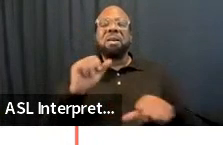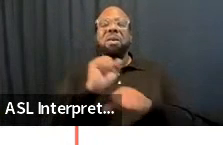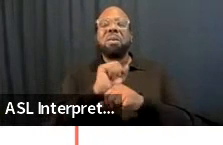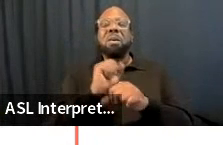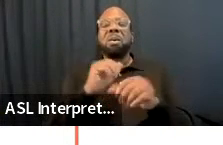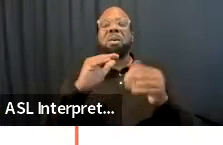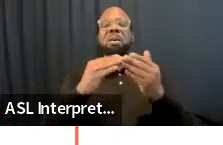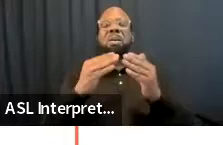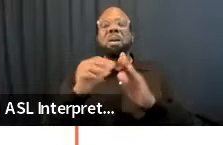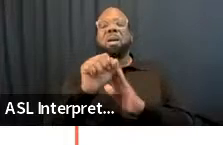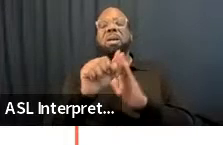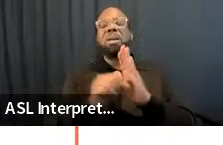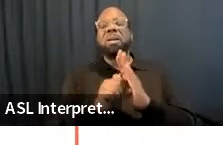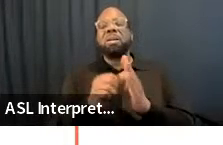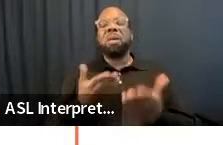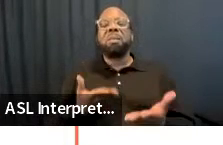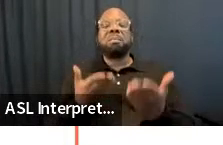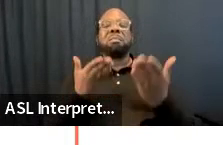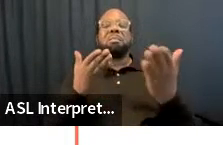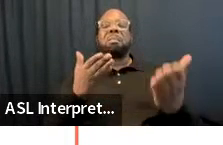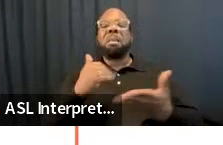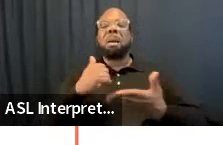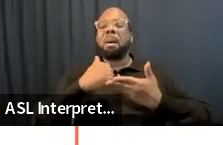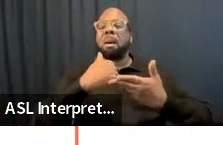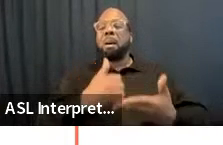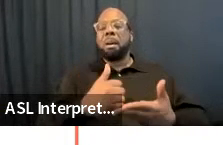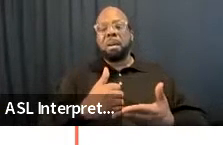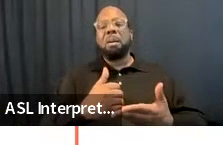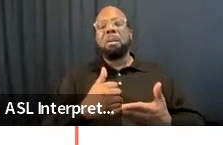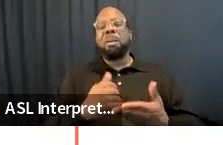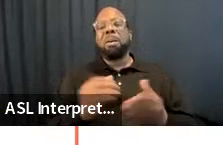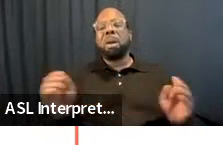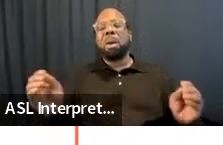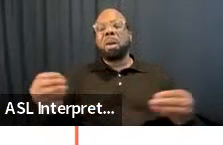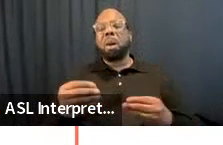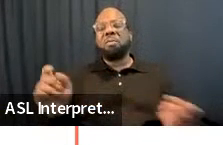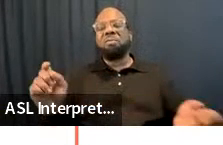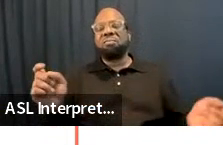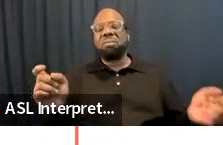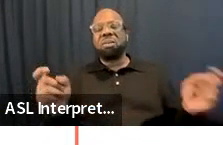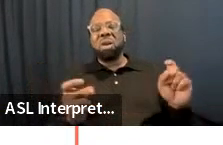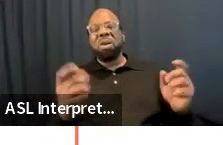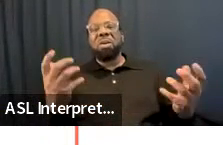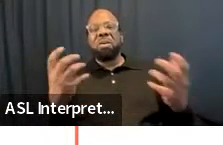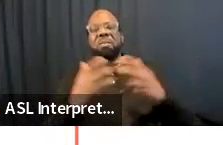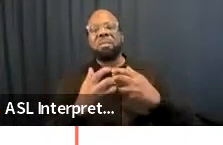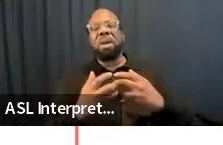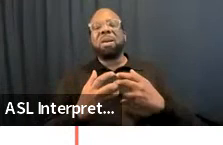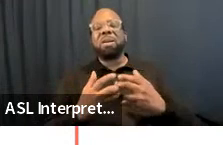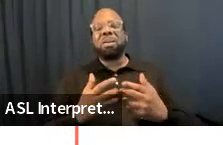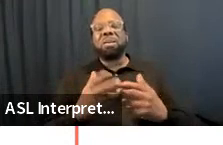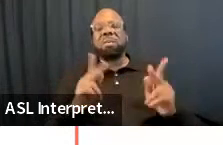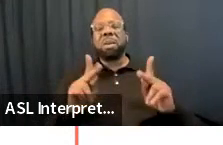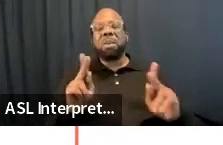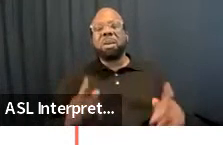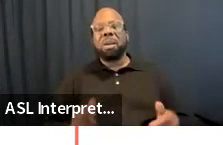and state recommendations that would help to enable office conversions to residential in a variety of different